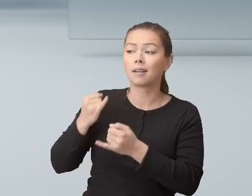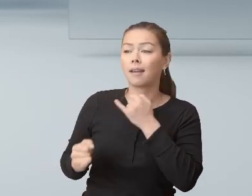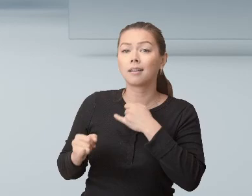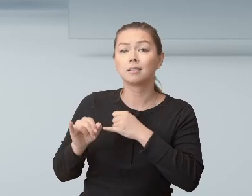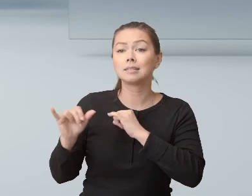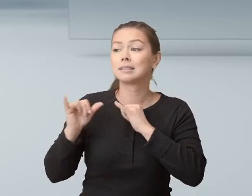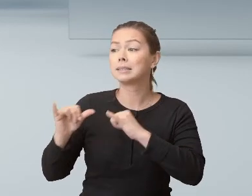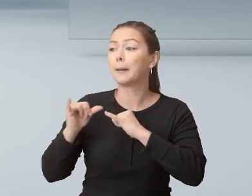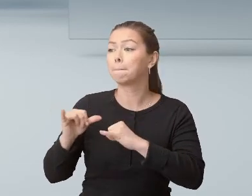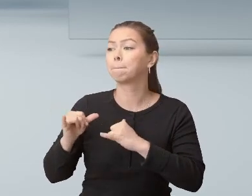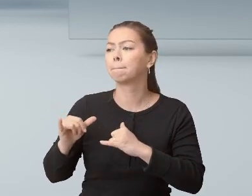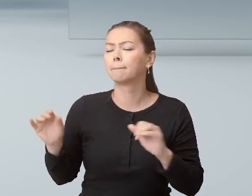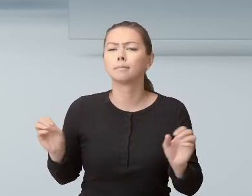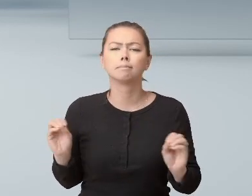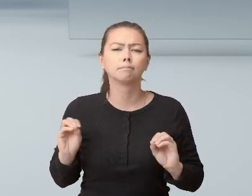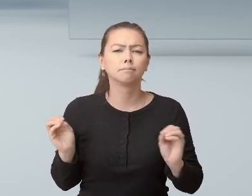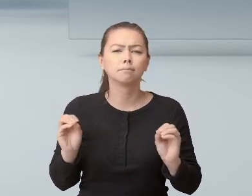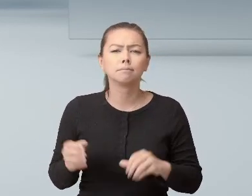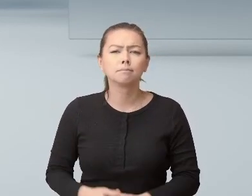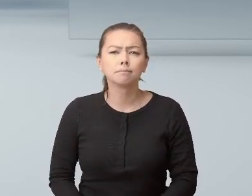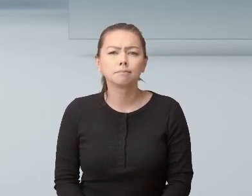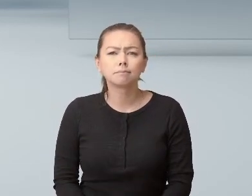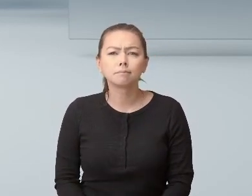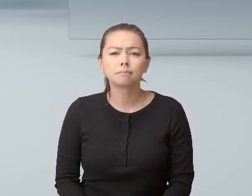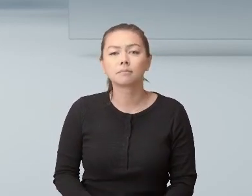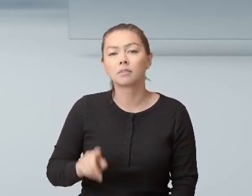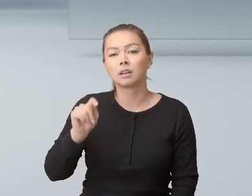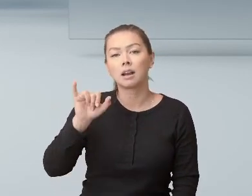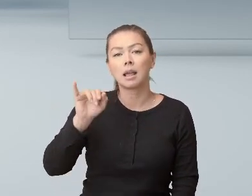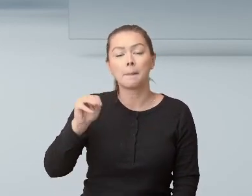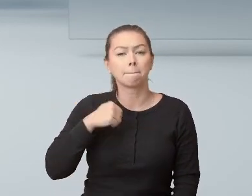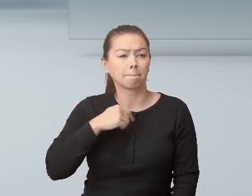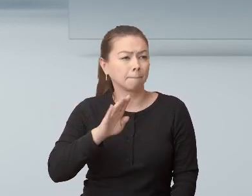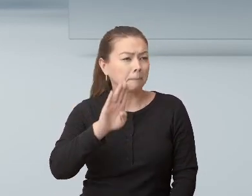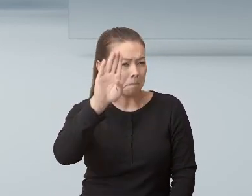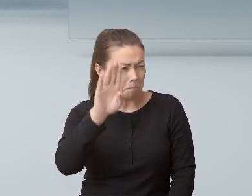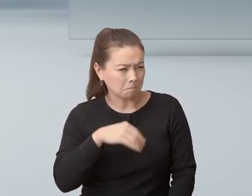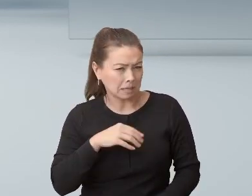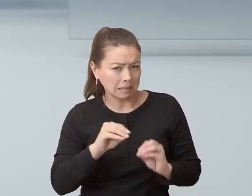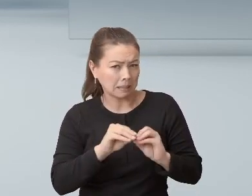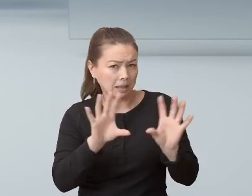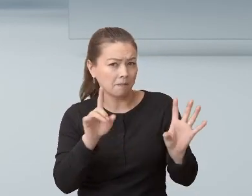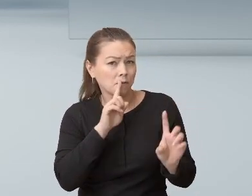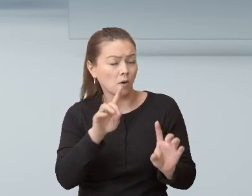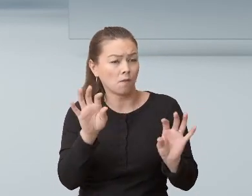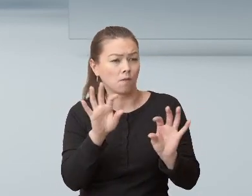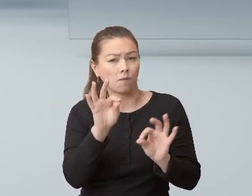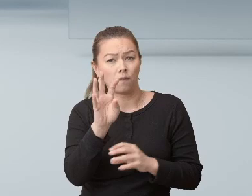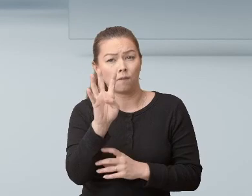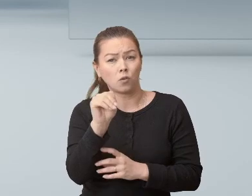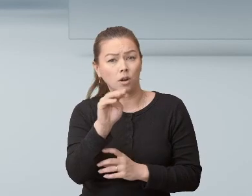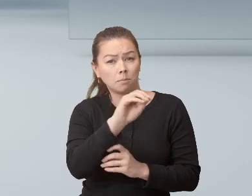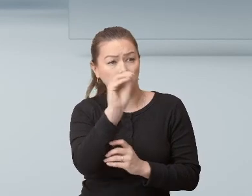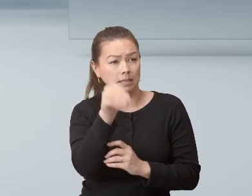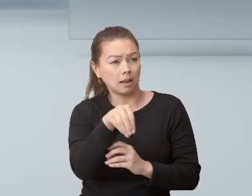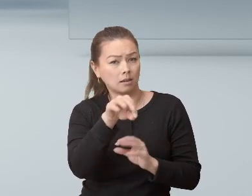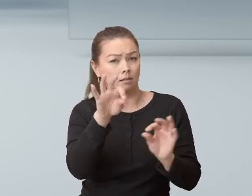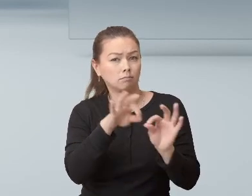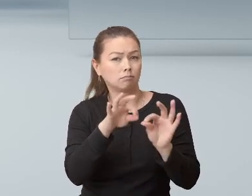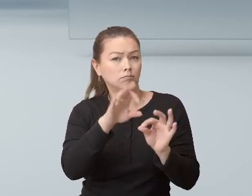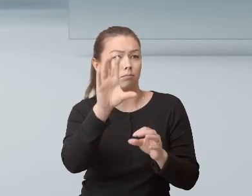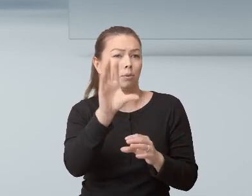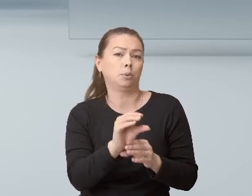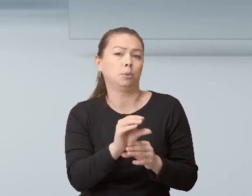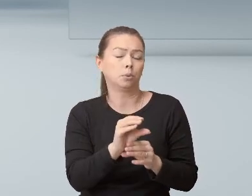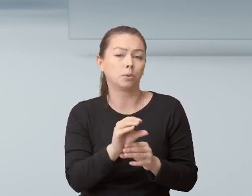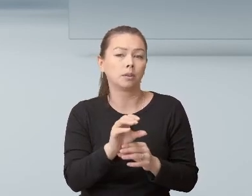I'd like to make one clarification on the expiration date for that 40% discount. that expires 2025 is Microsoft's